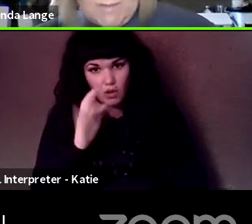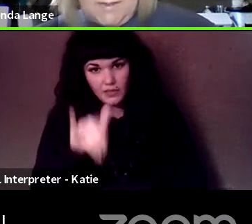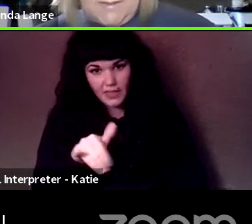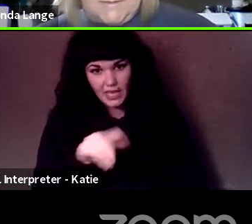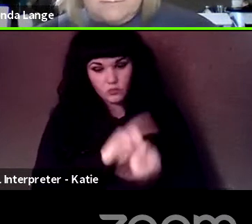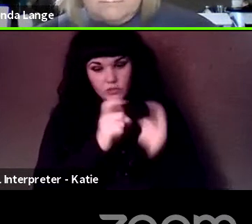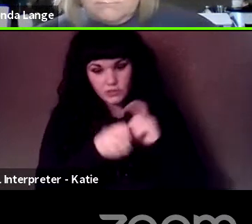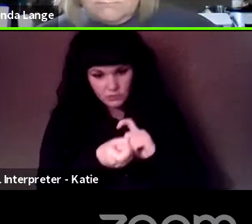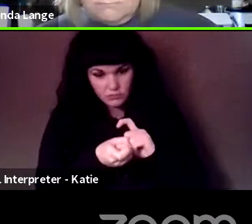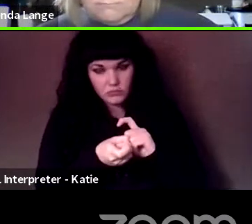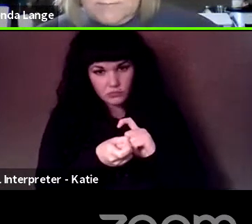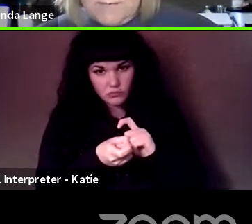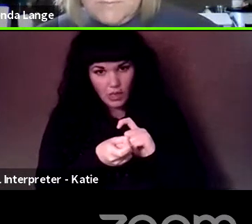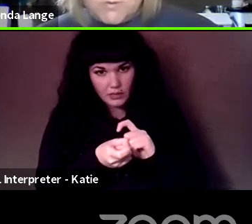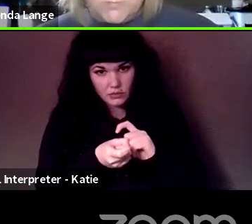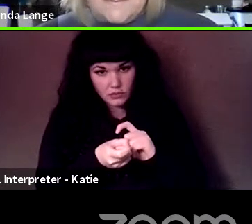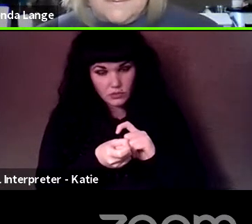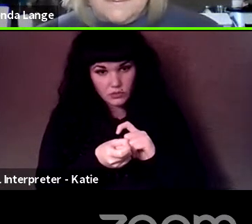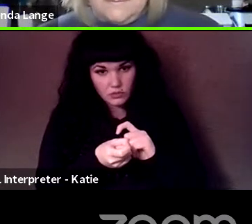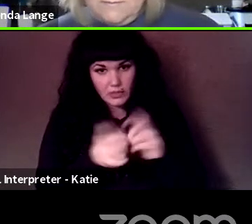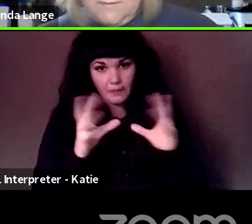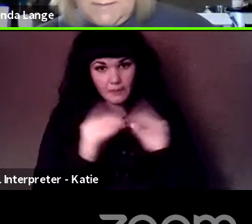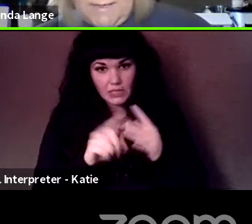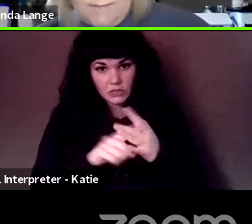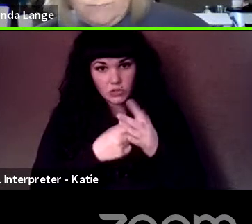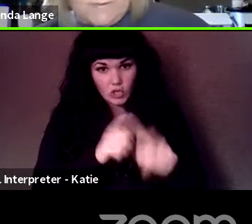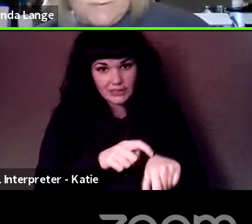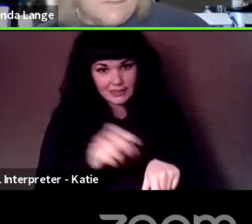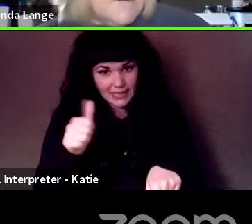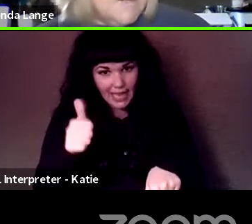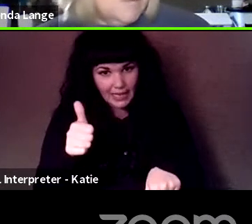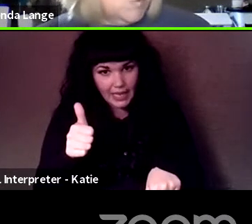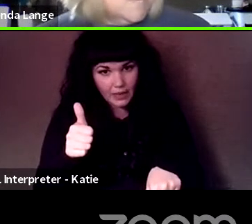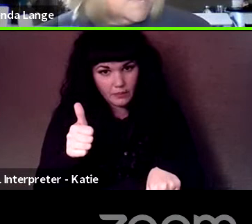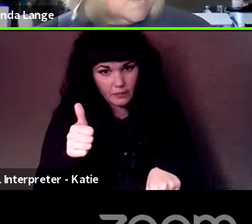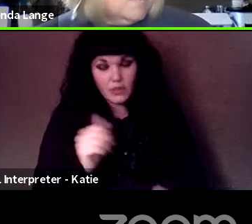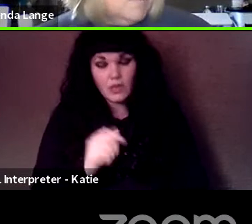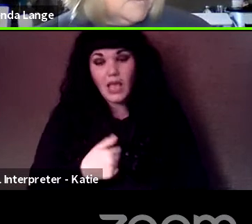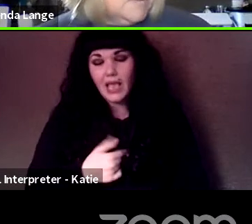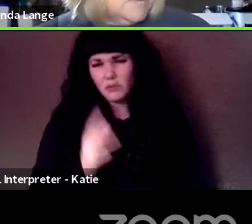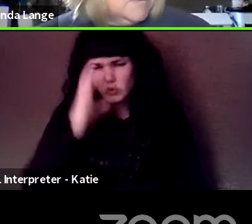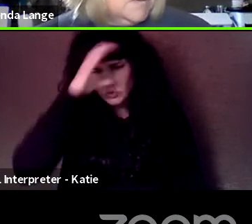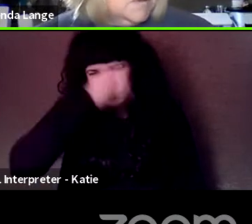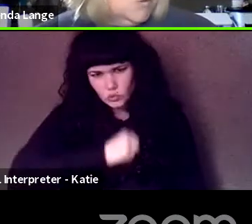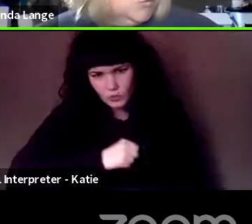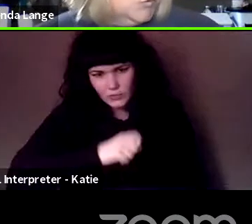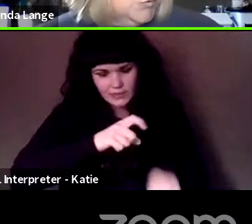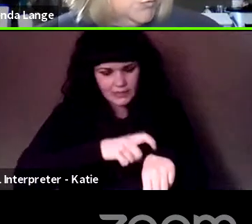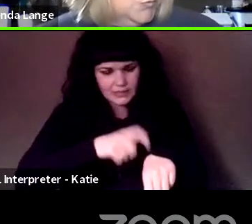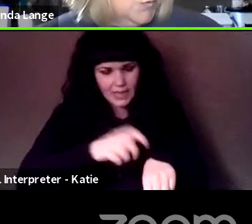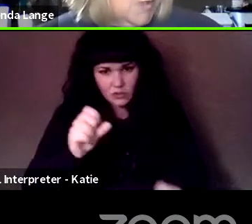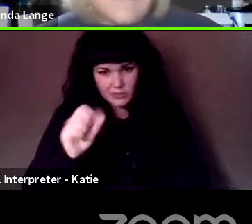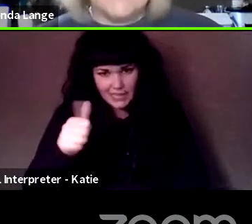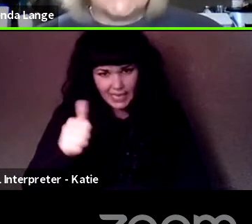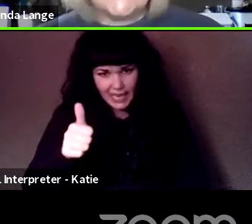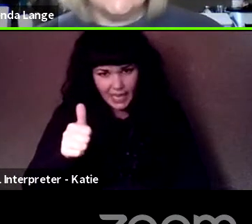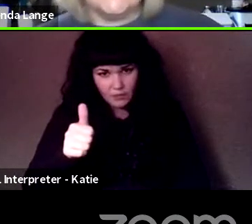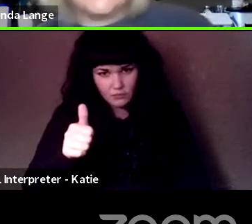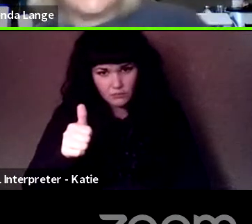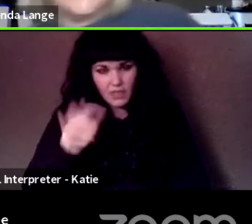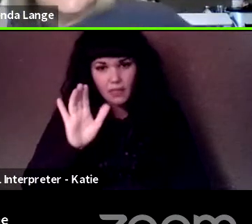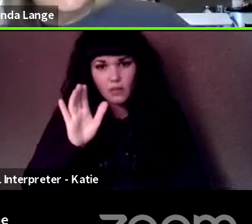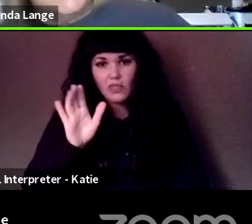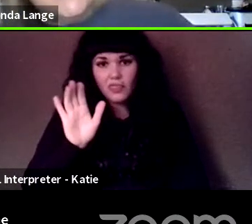a.m. I'm assuming the time for the 10 a.m. was amended to